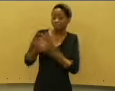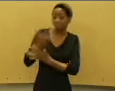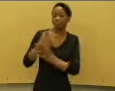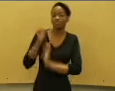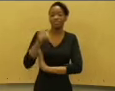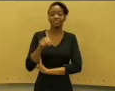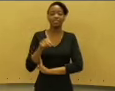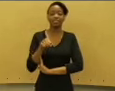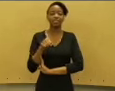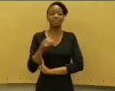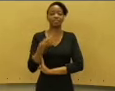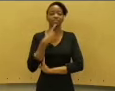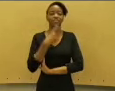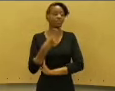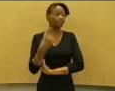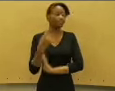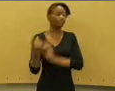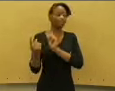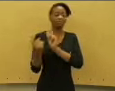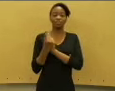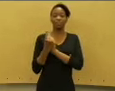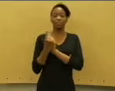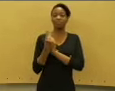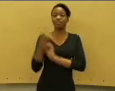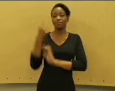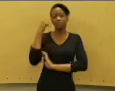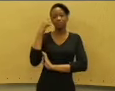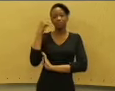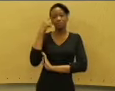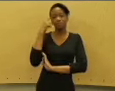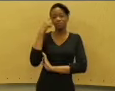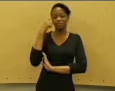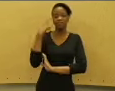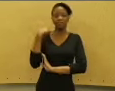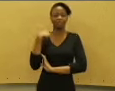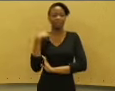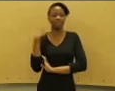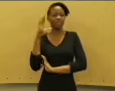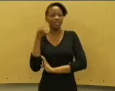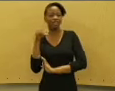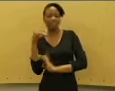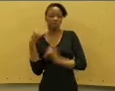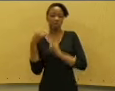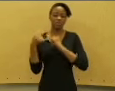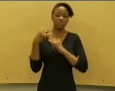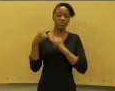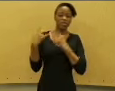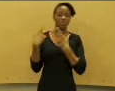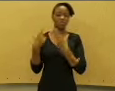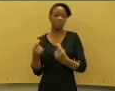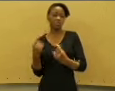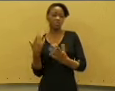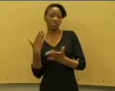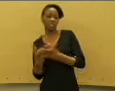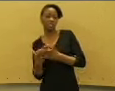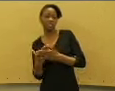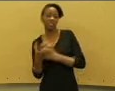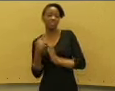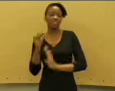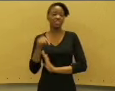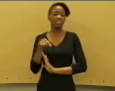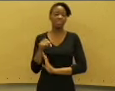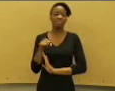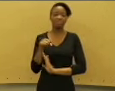so I was wondering, you know, if you wouldn't mind having sex with me, but, you know, it wouldn't be